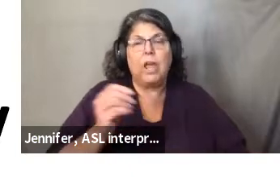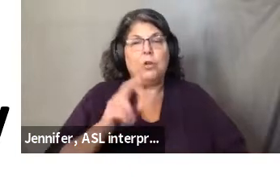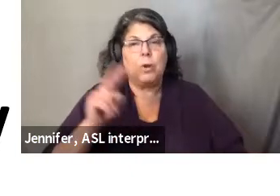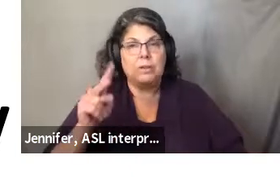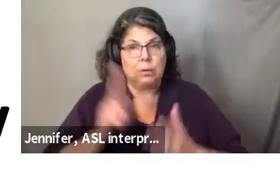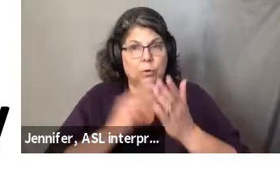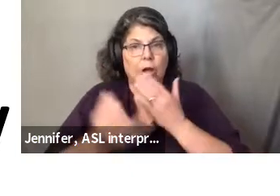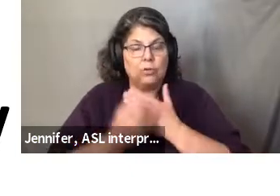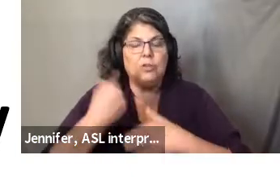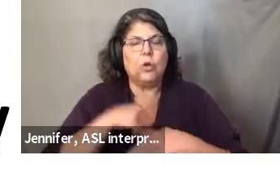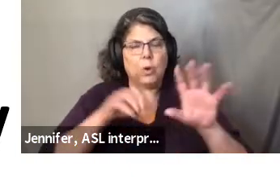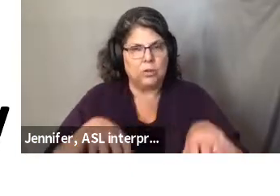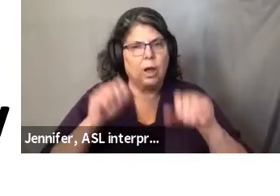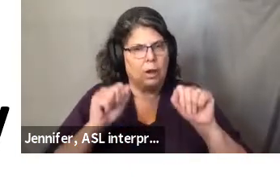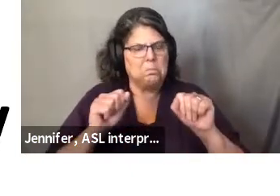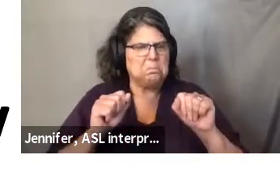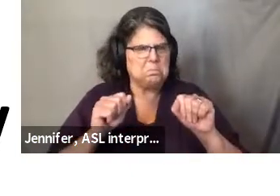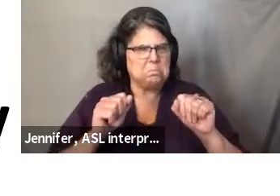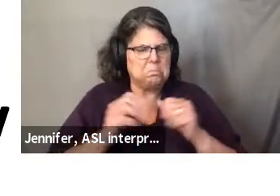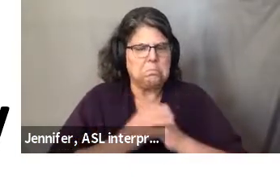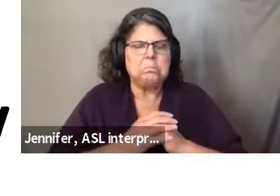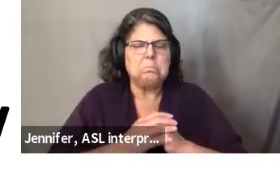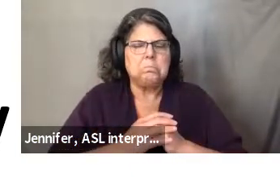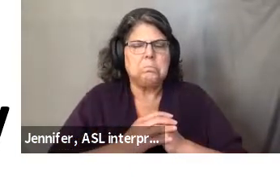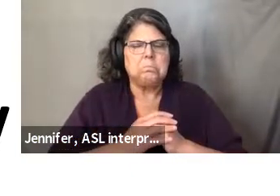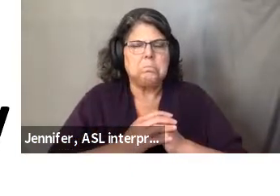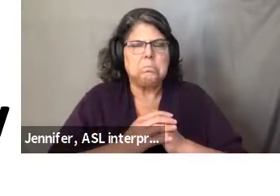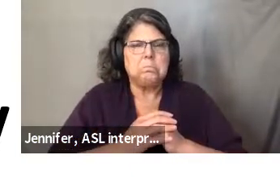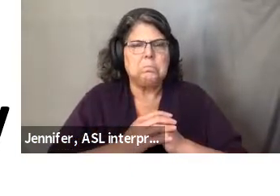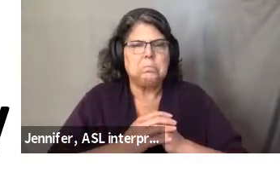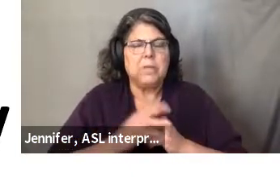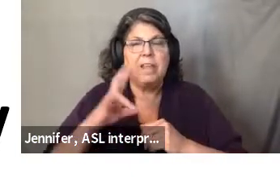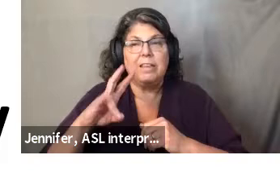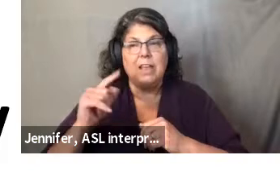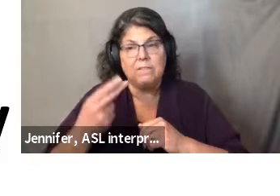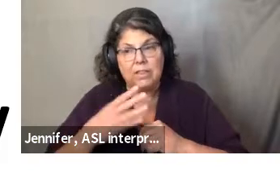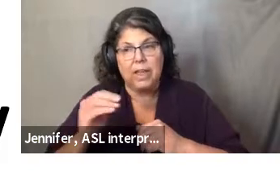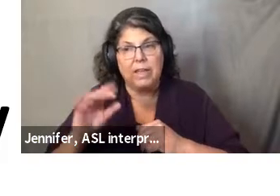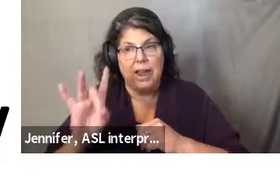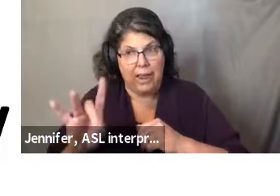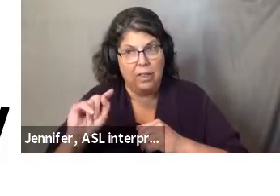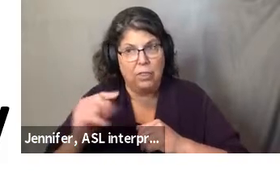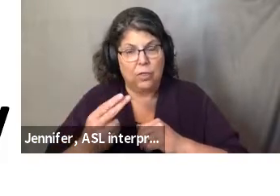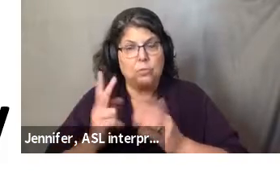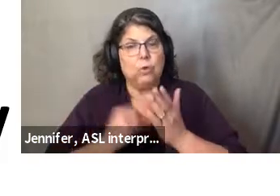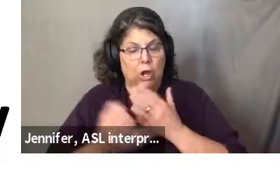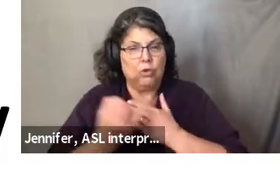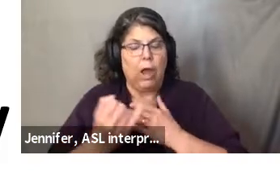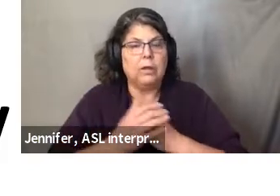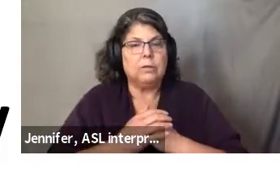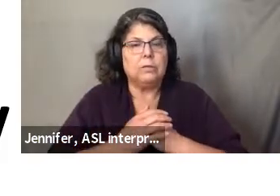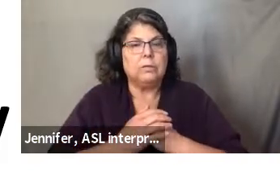were undertaken by CalRecycle. And the 7th and 8th projects where we